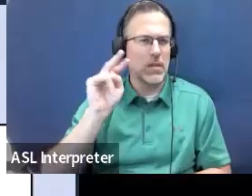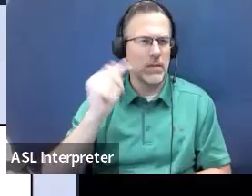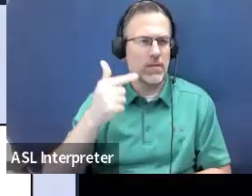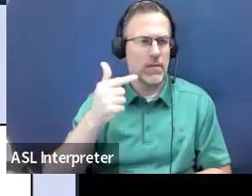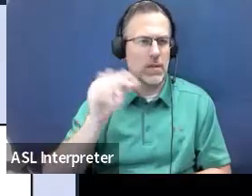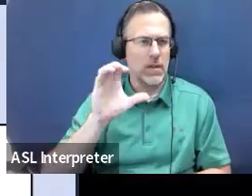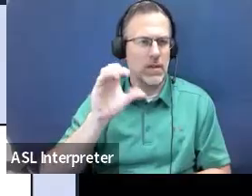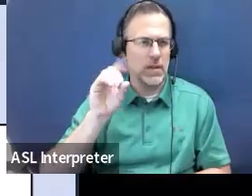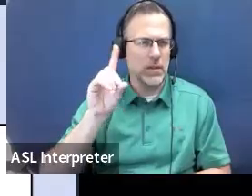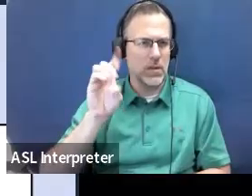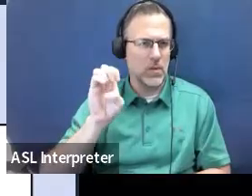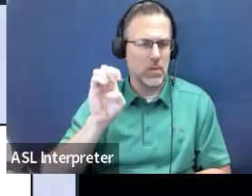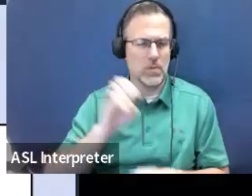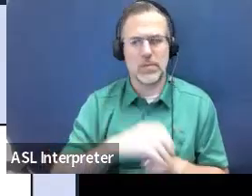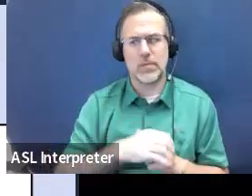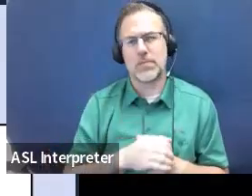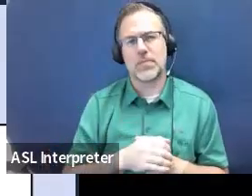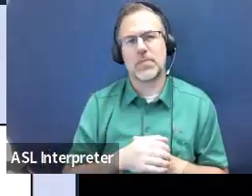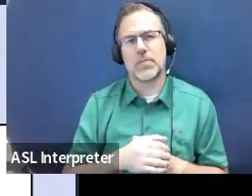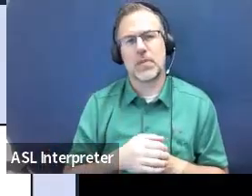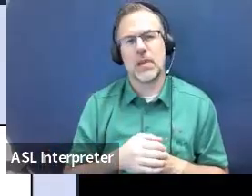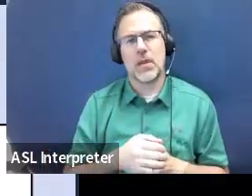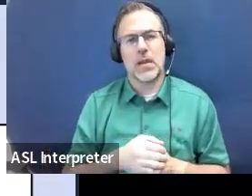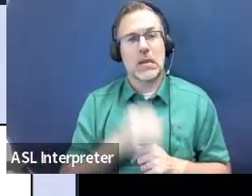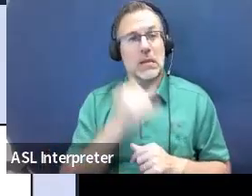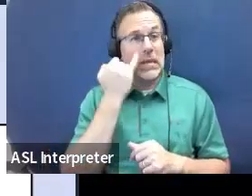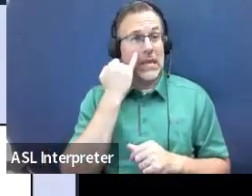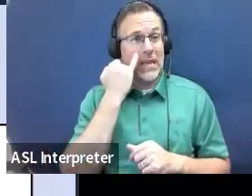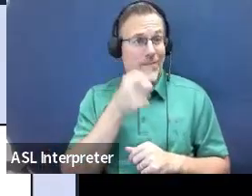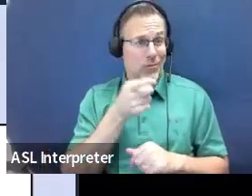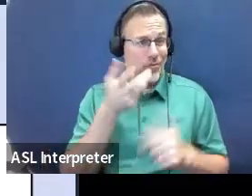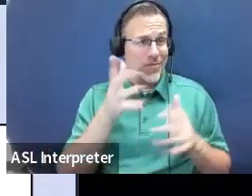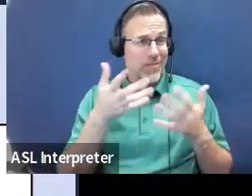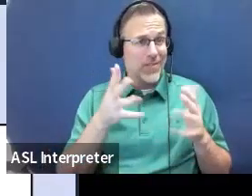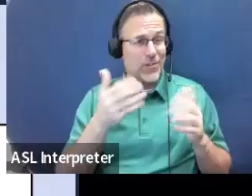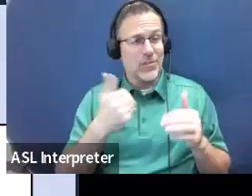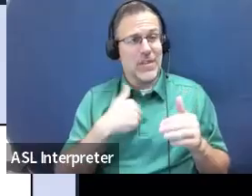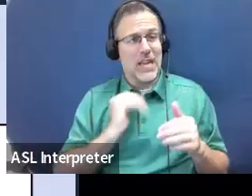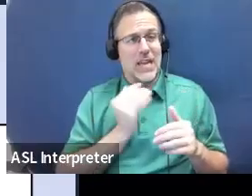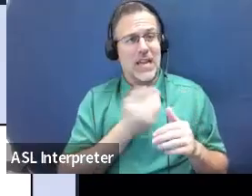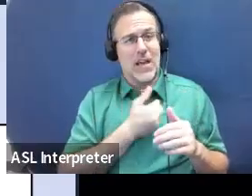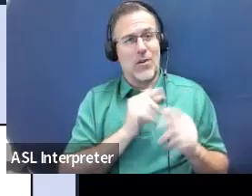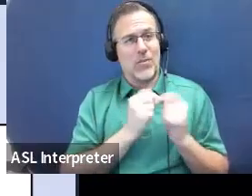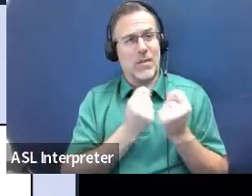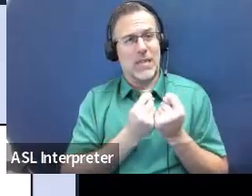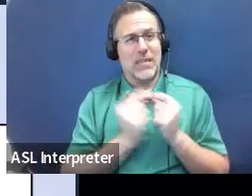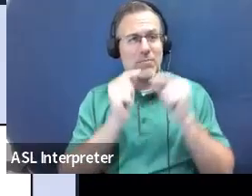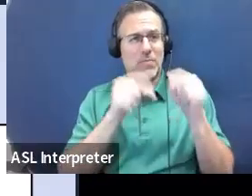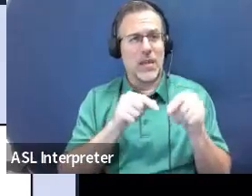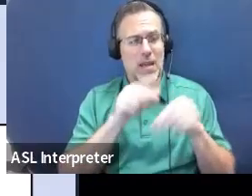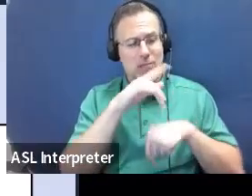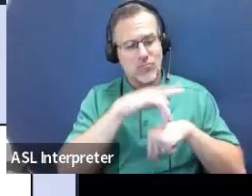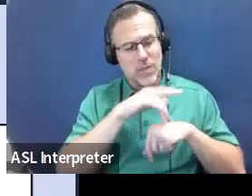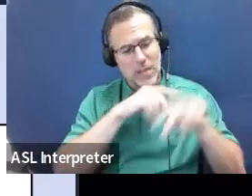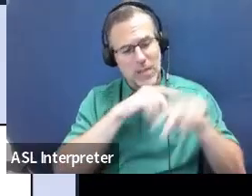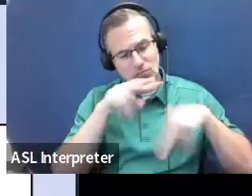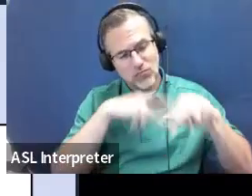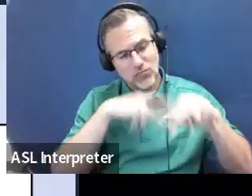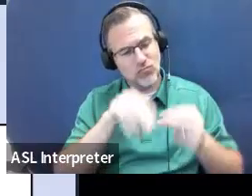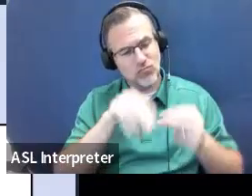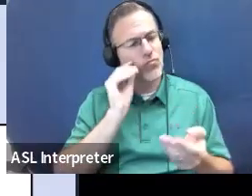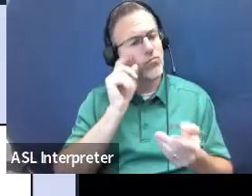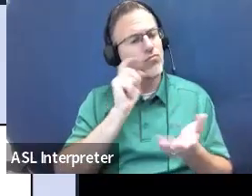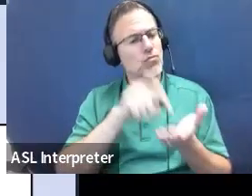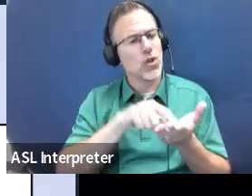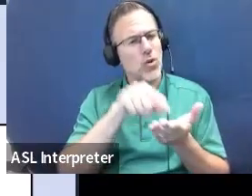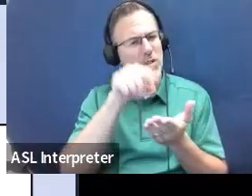probably recognize them because they do end up on your corrective action plan or your summary of findings or things like that.